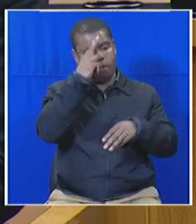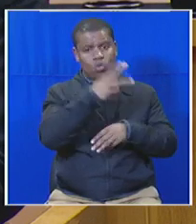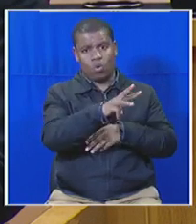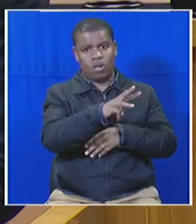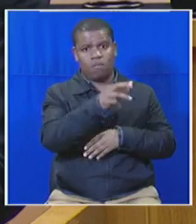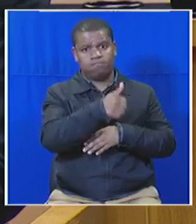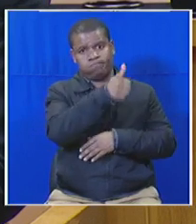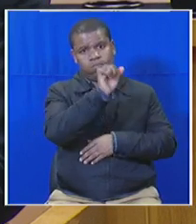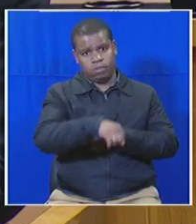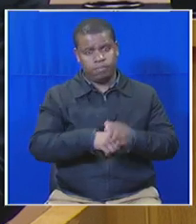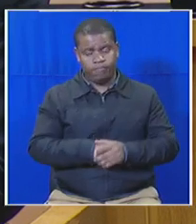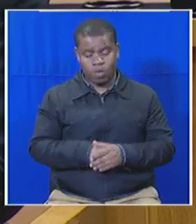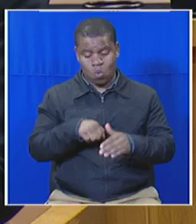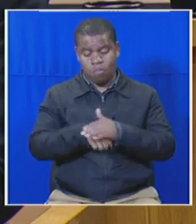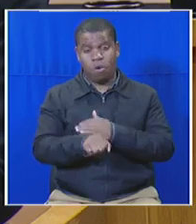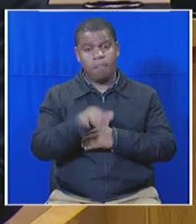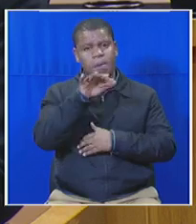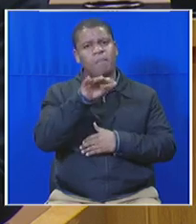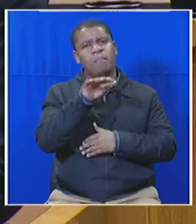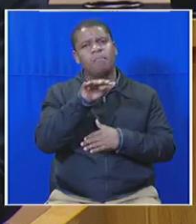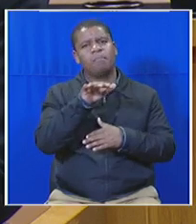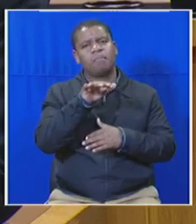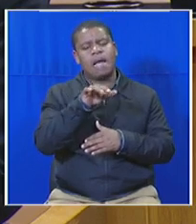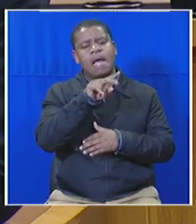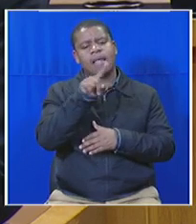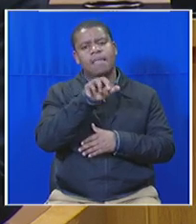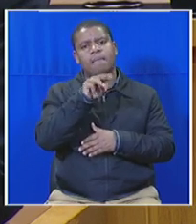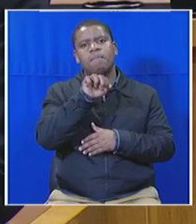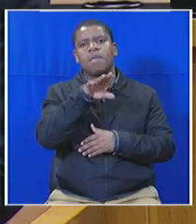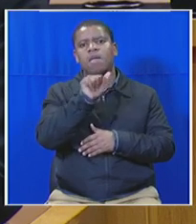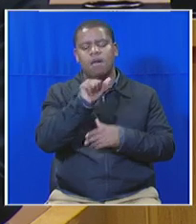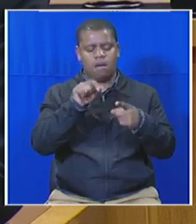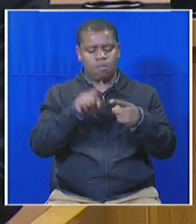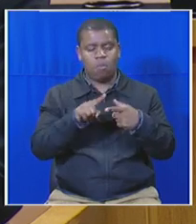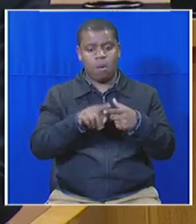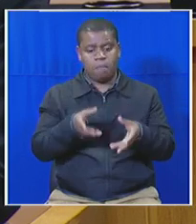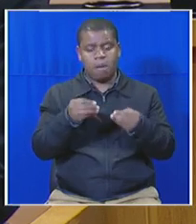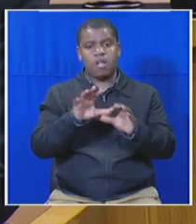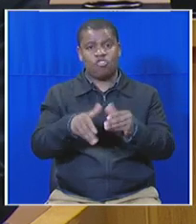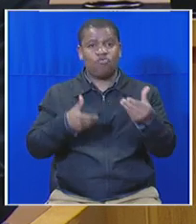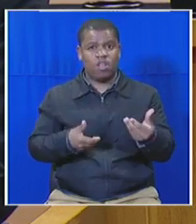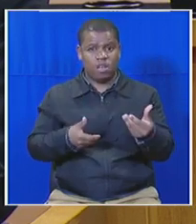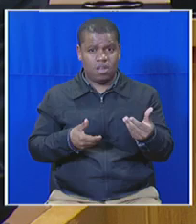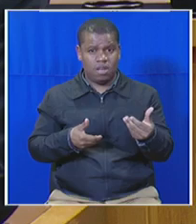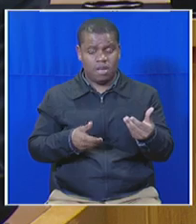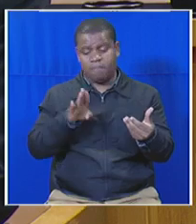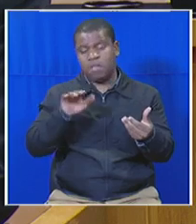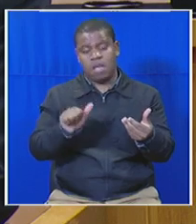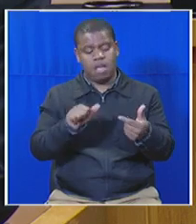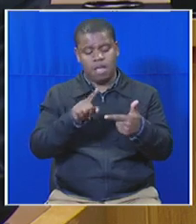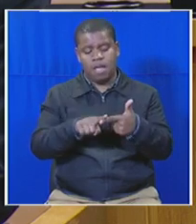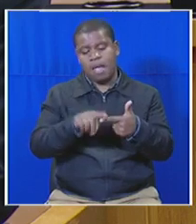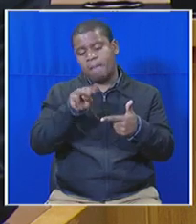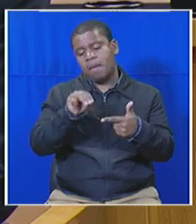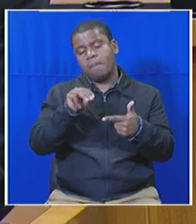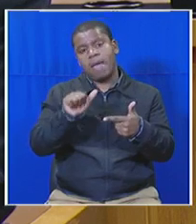Honourable Mubu was born in Lusaka, Zambia, and further acknowledges that he held a BA in Education from the University of Zambia, an MA in Journalism and